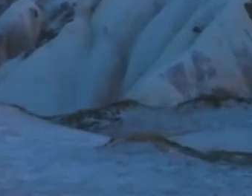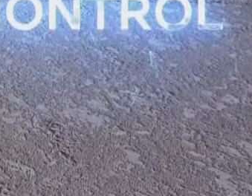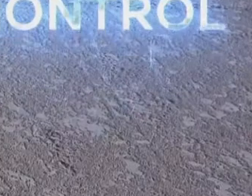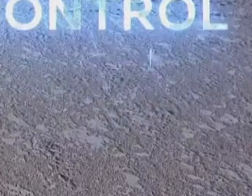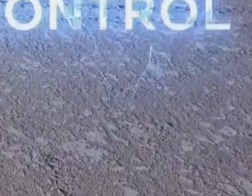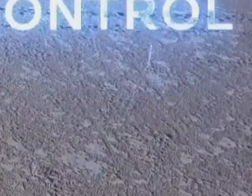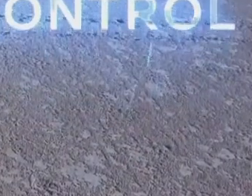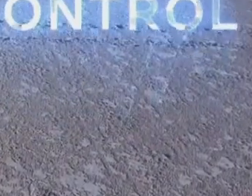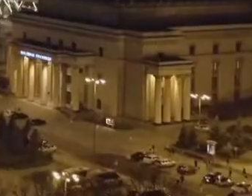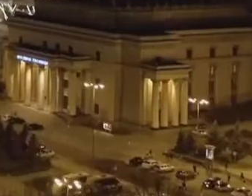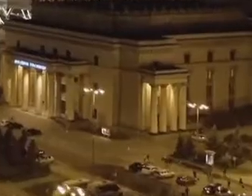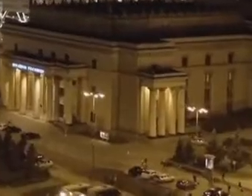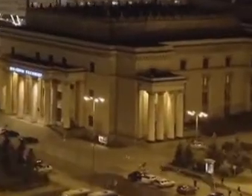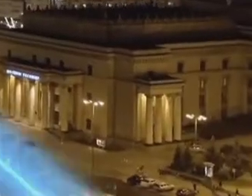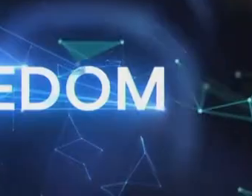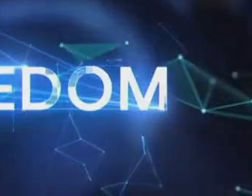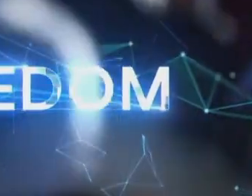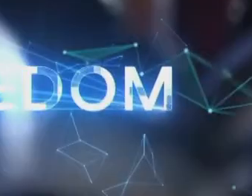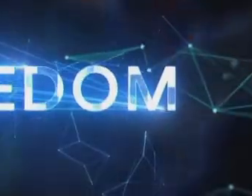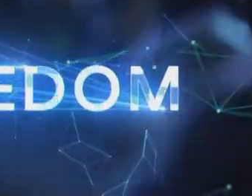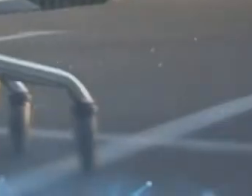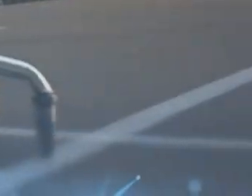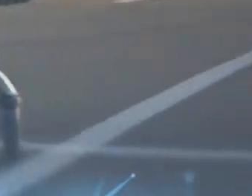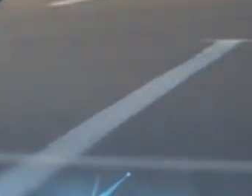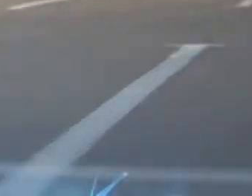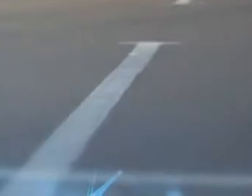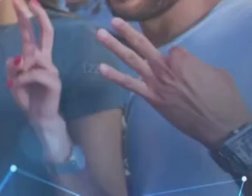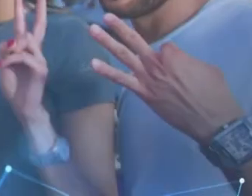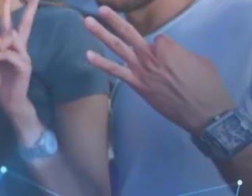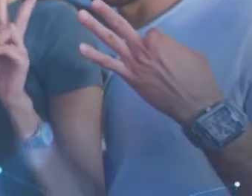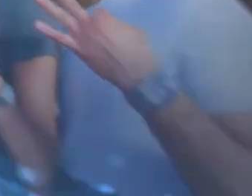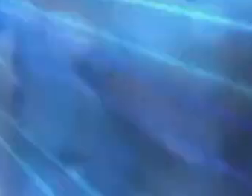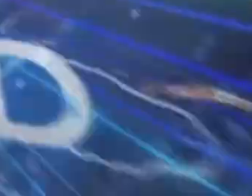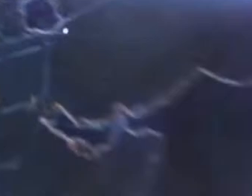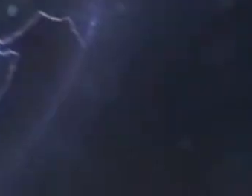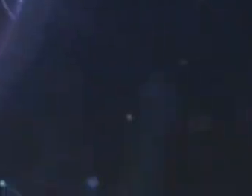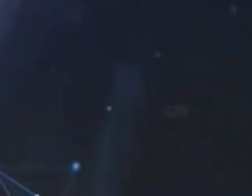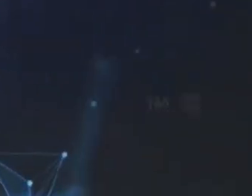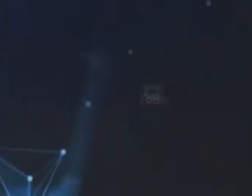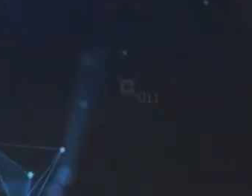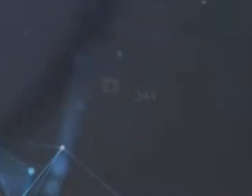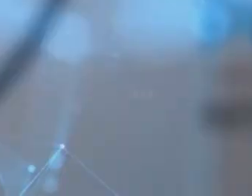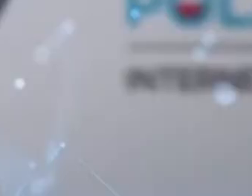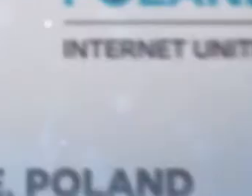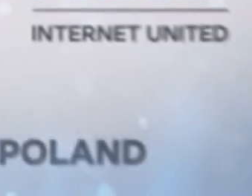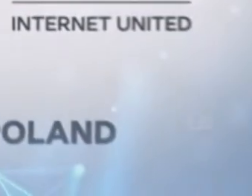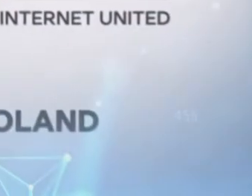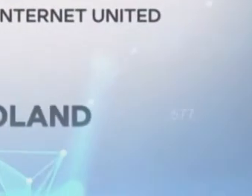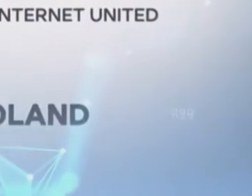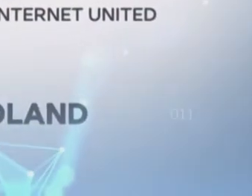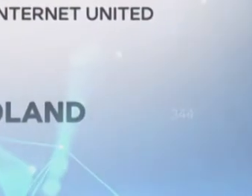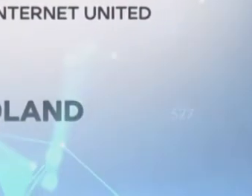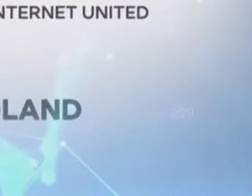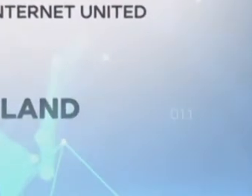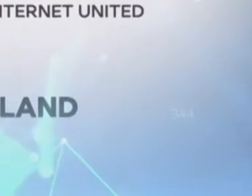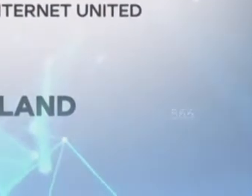We all despise control. And desire freedom. We are all united.